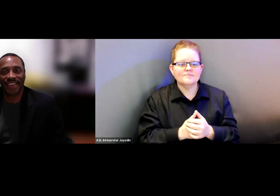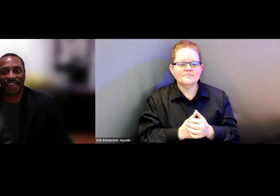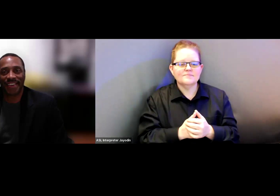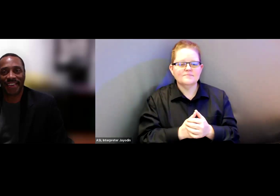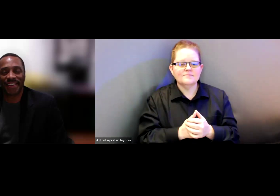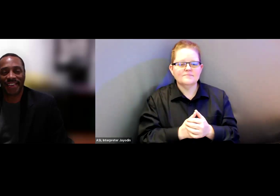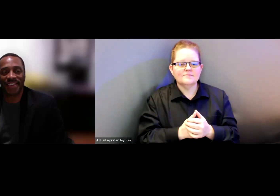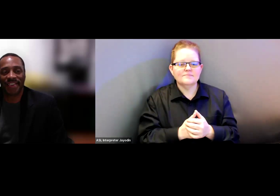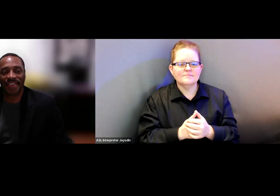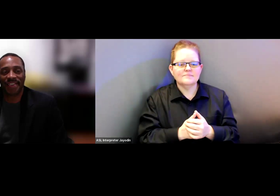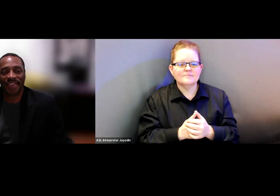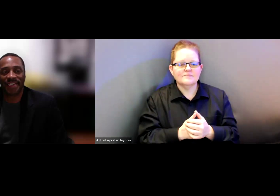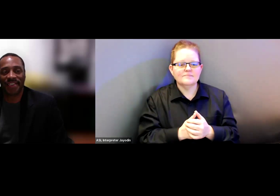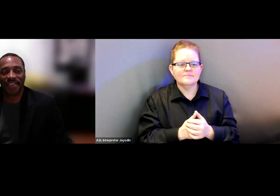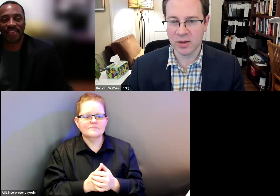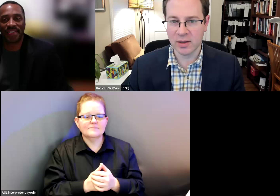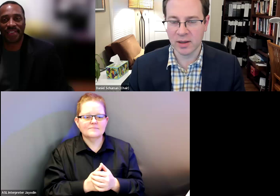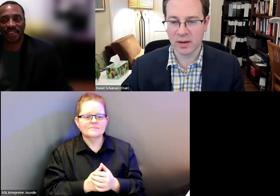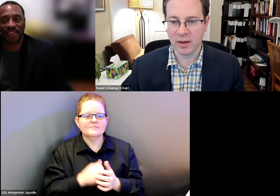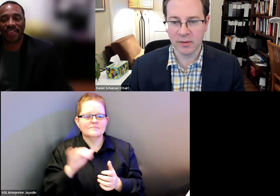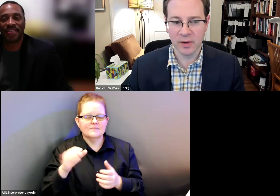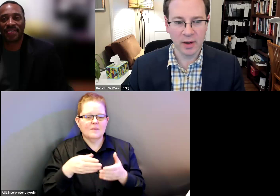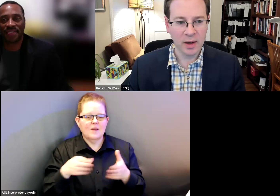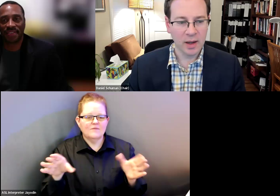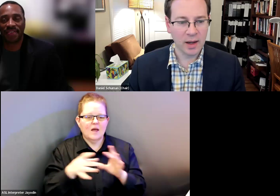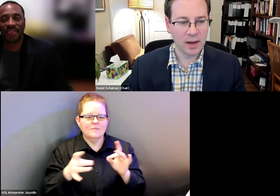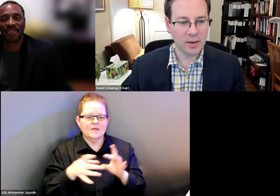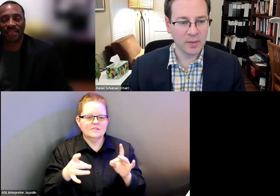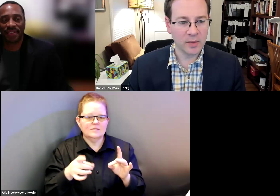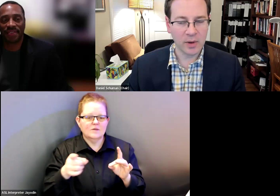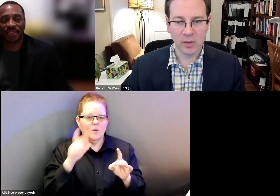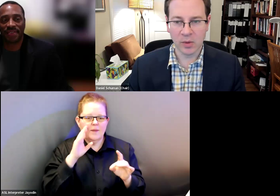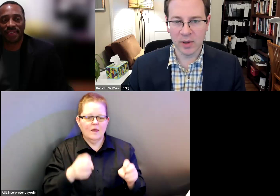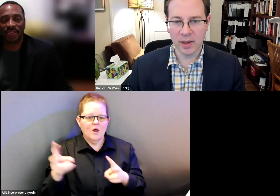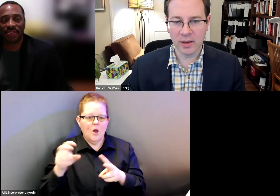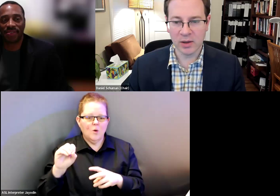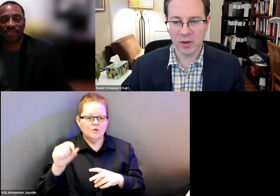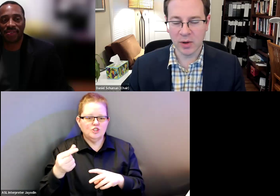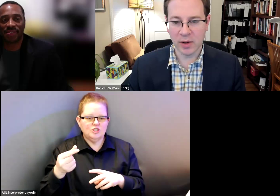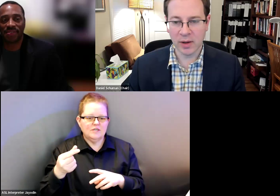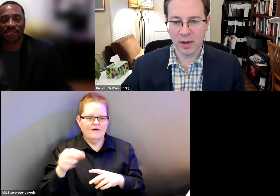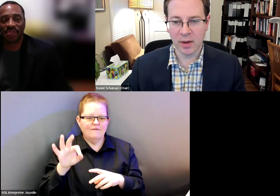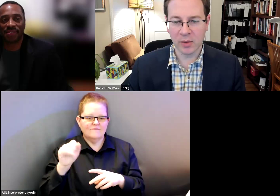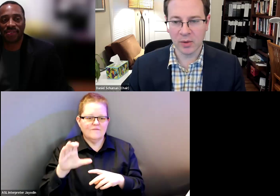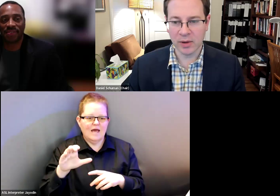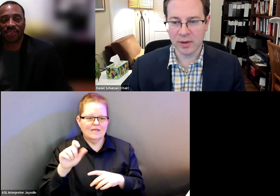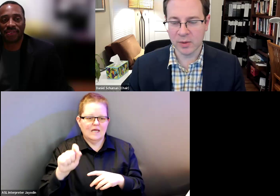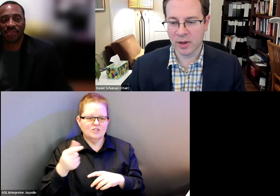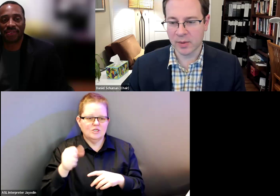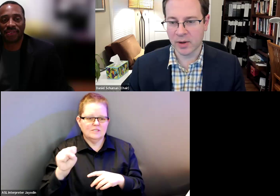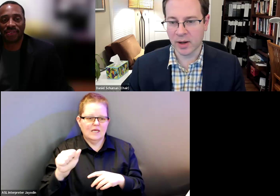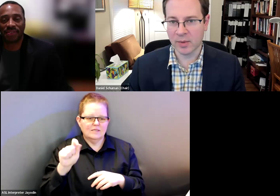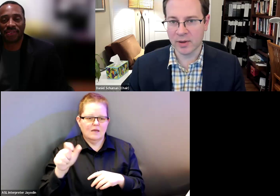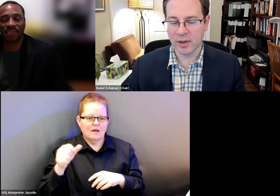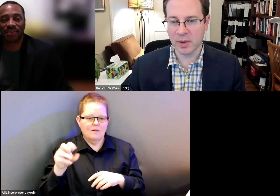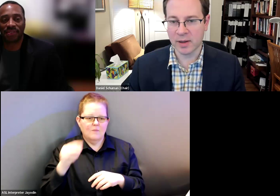Members of the public and otherwise send comments to ogfac@gsa.gov. We'll meet again in January. We'll do all the things that we